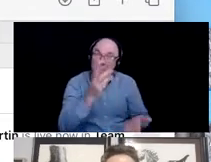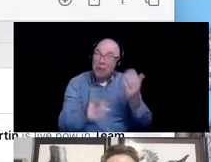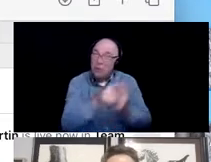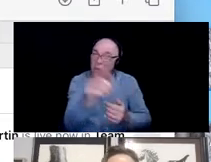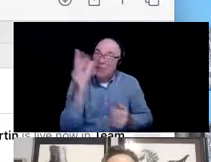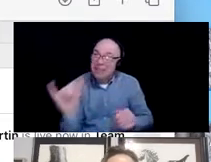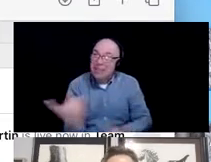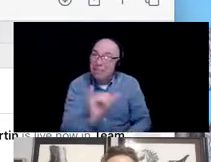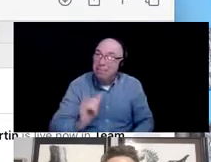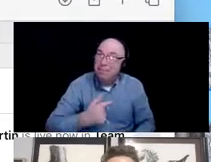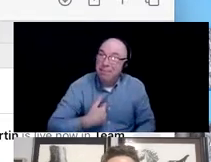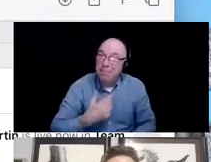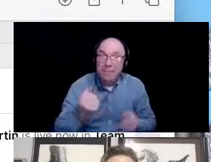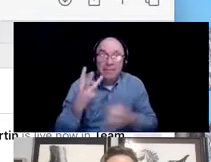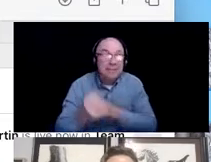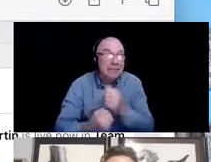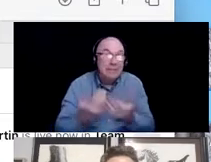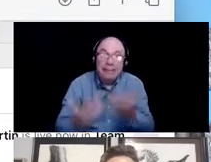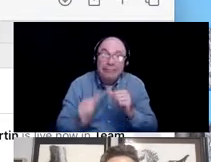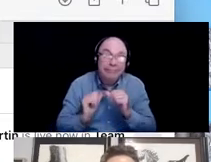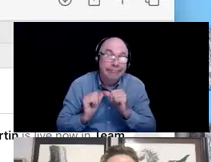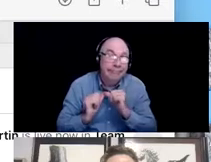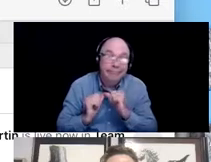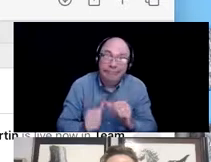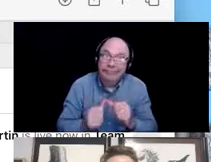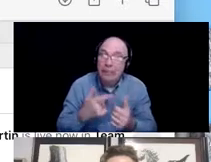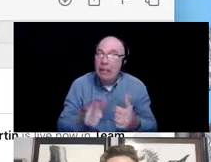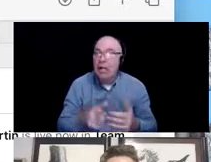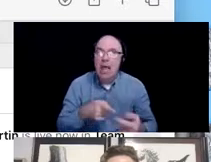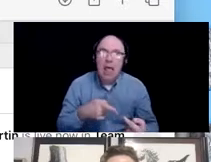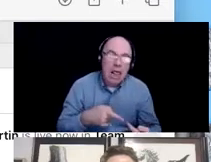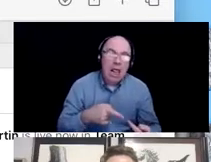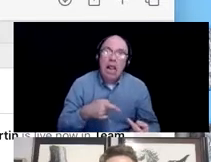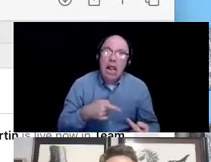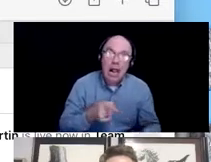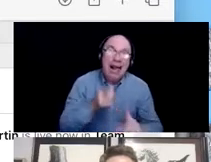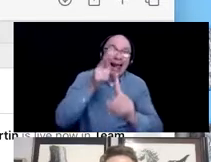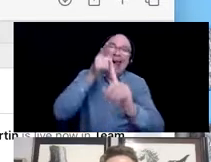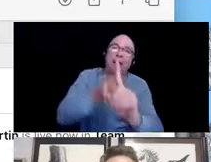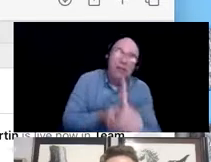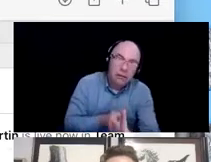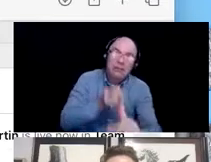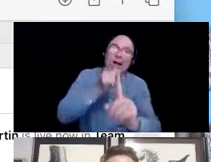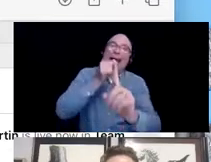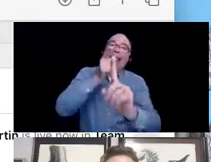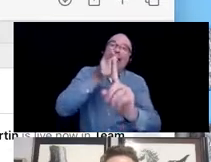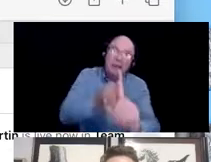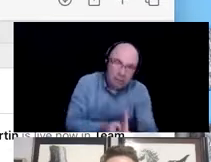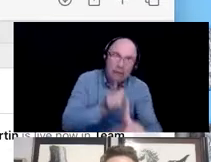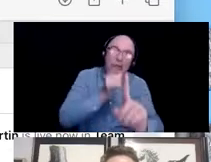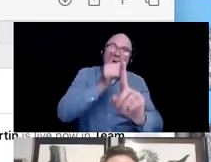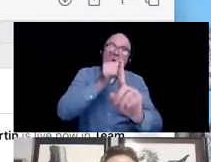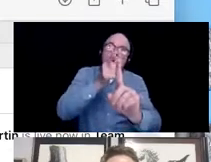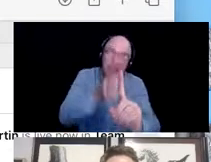same place for a couple years, maybe you've been here and you haven't hit those goals yet. It's difficult to